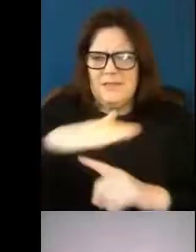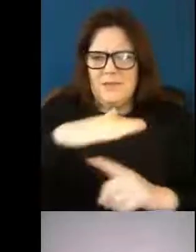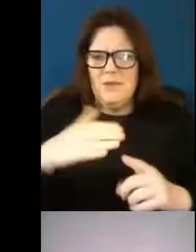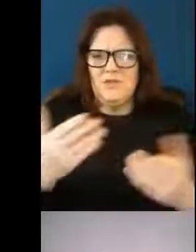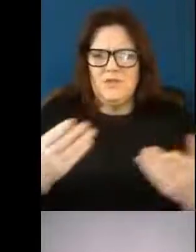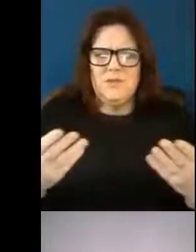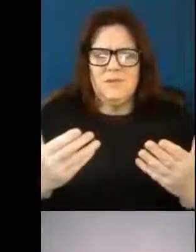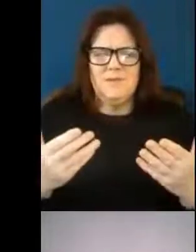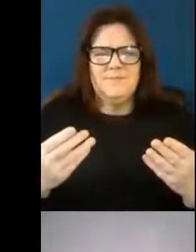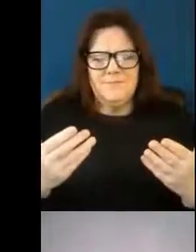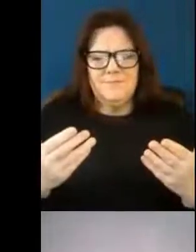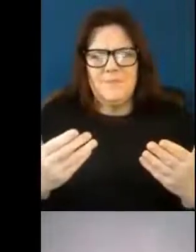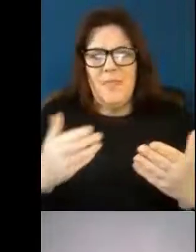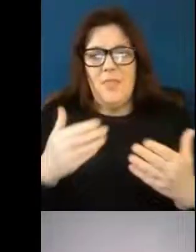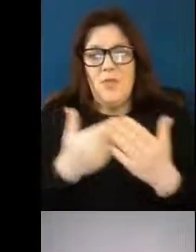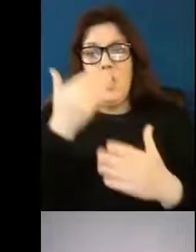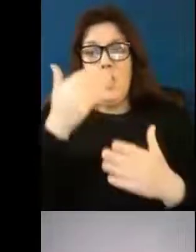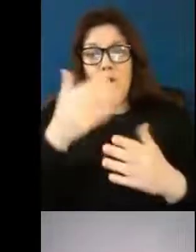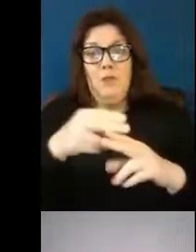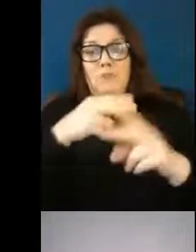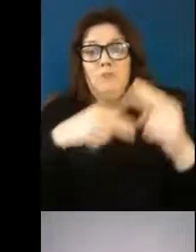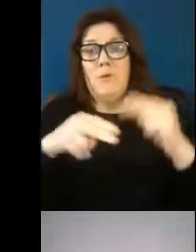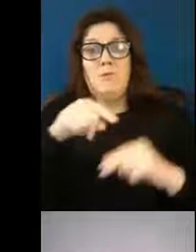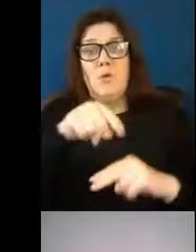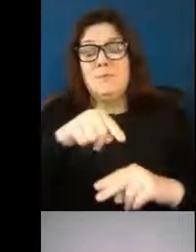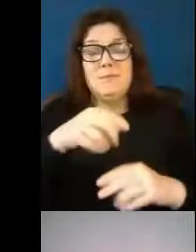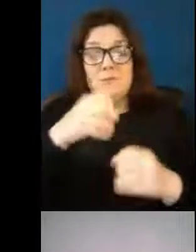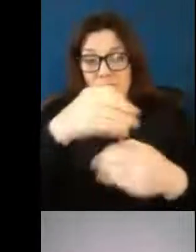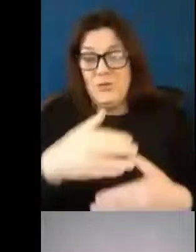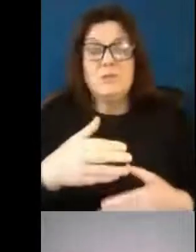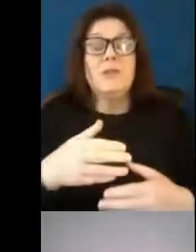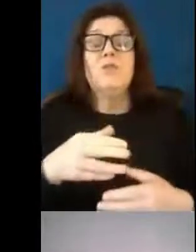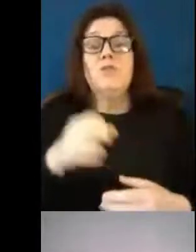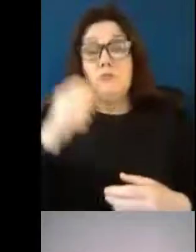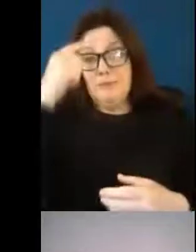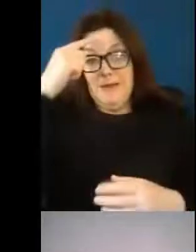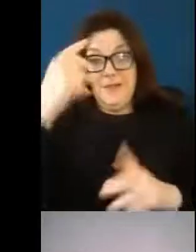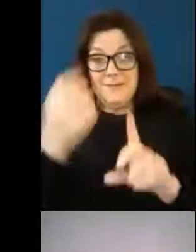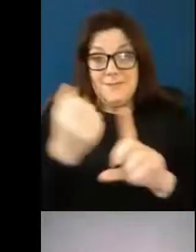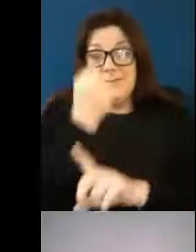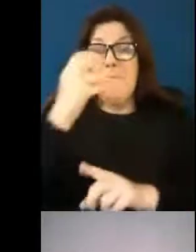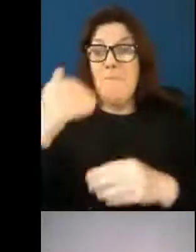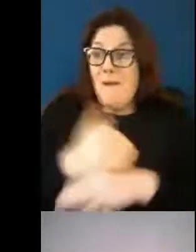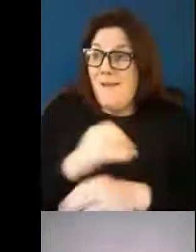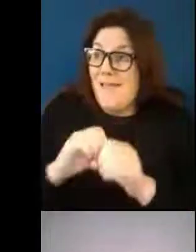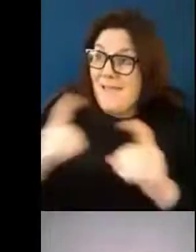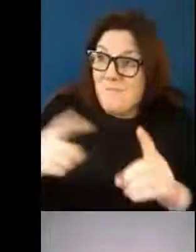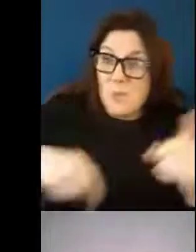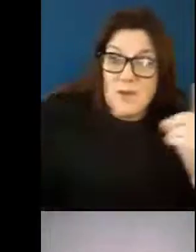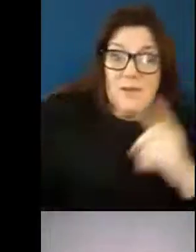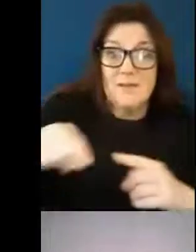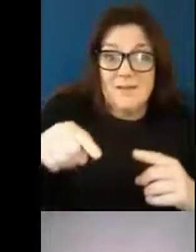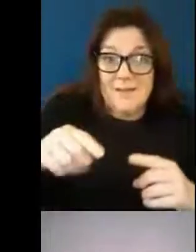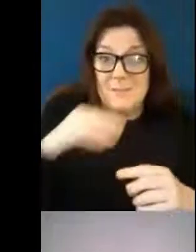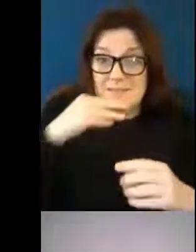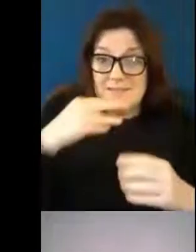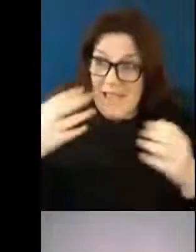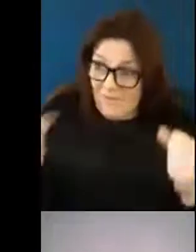where the learning outcomes are realized by absolutely everybody. So that's